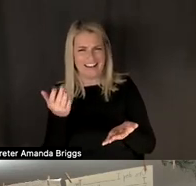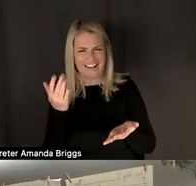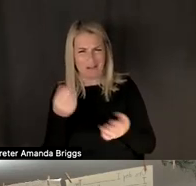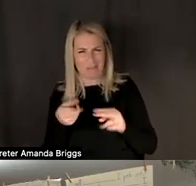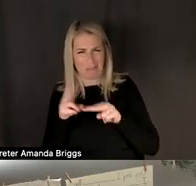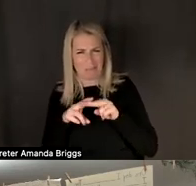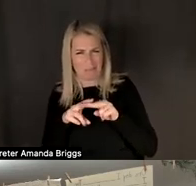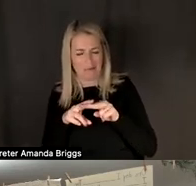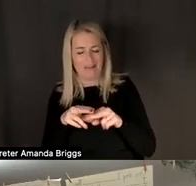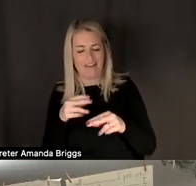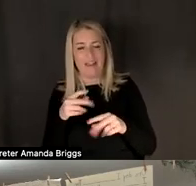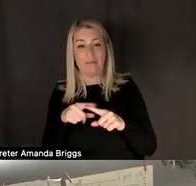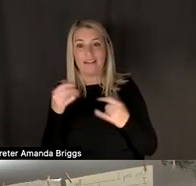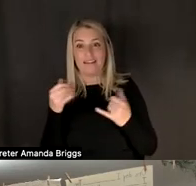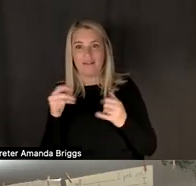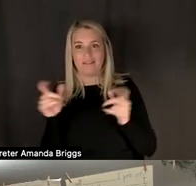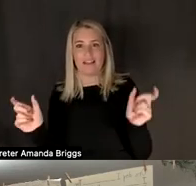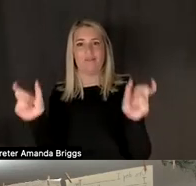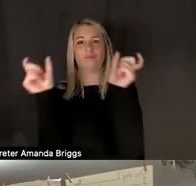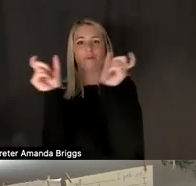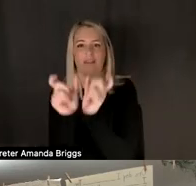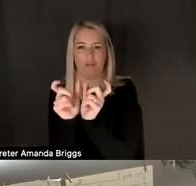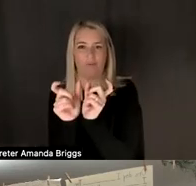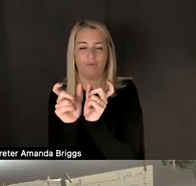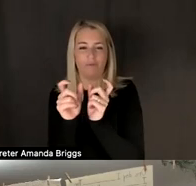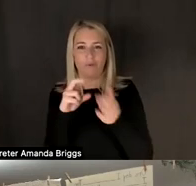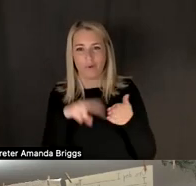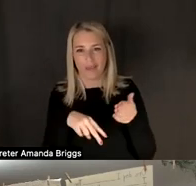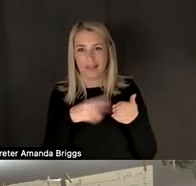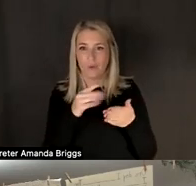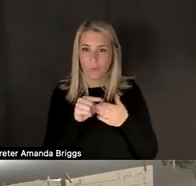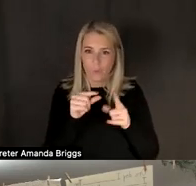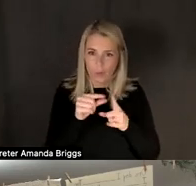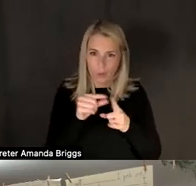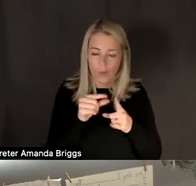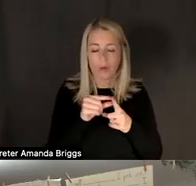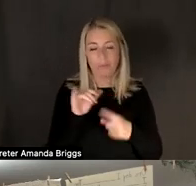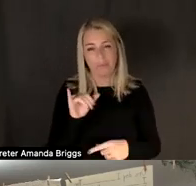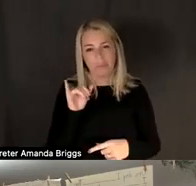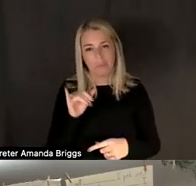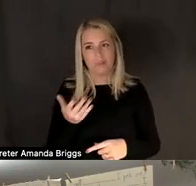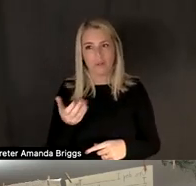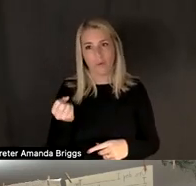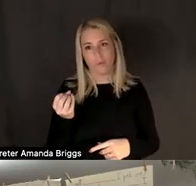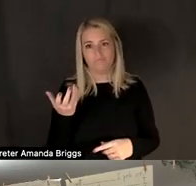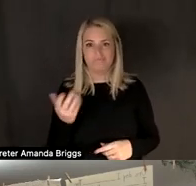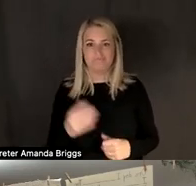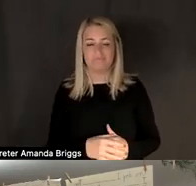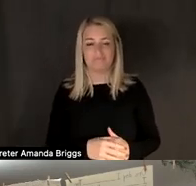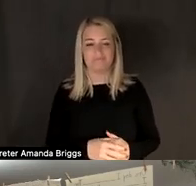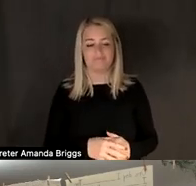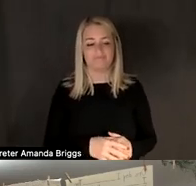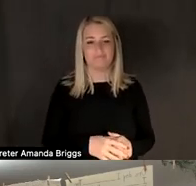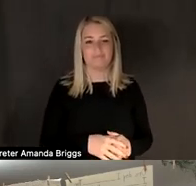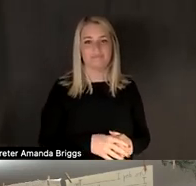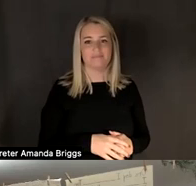but now they're putting some sounds together and they're reading some words. And so, so then we